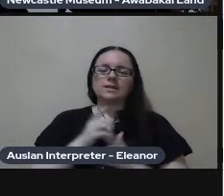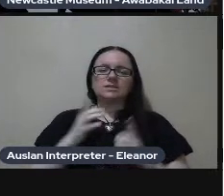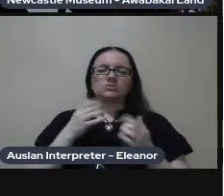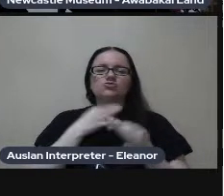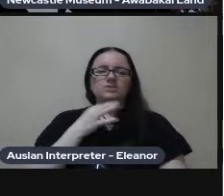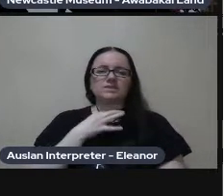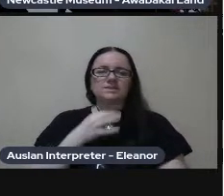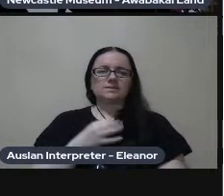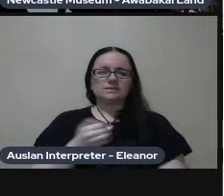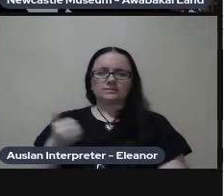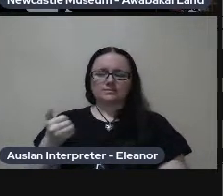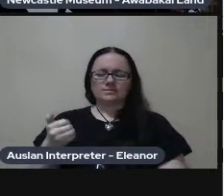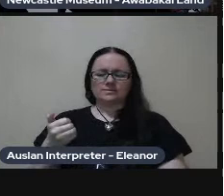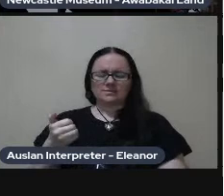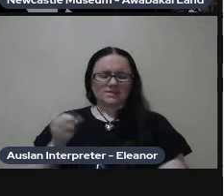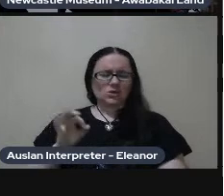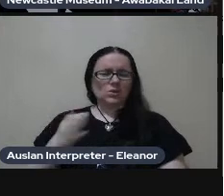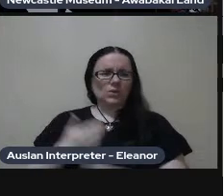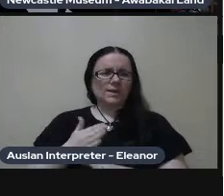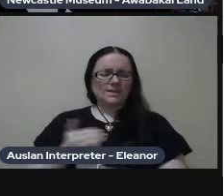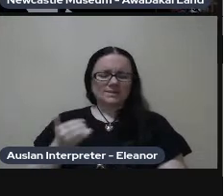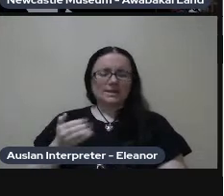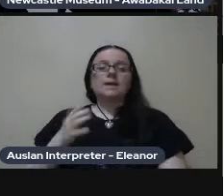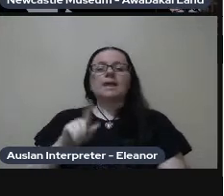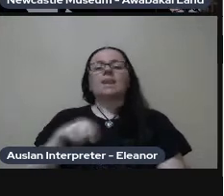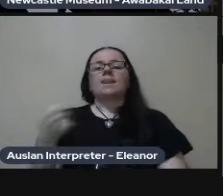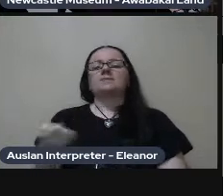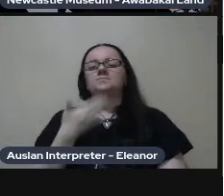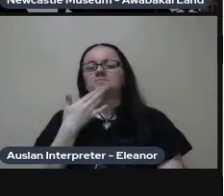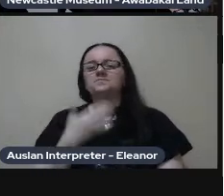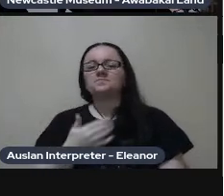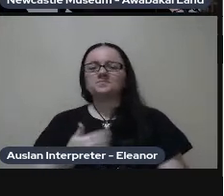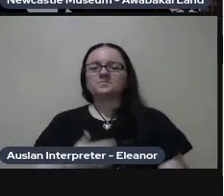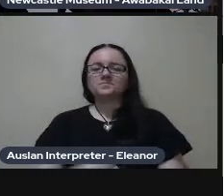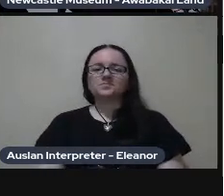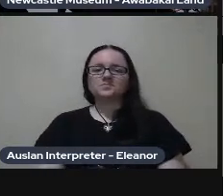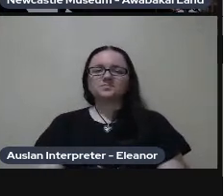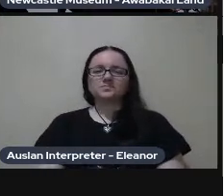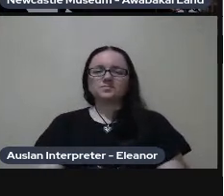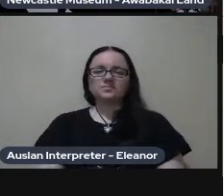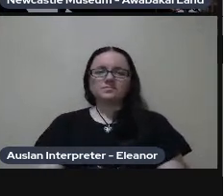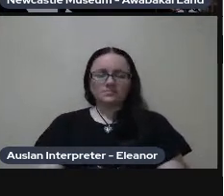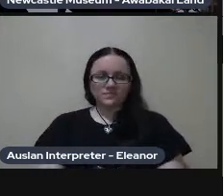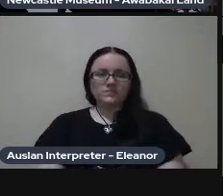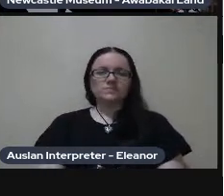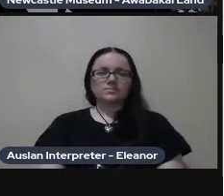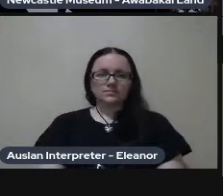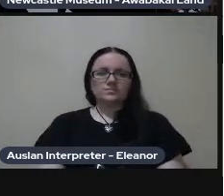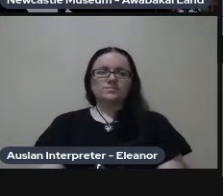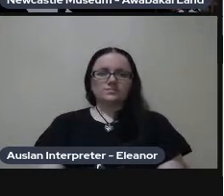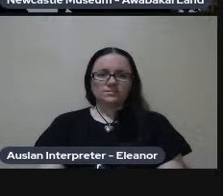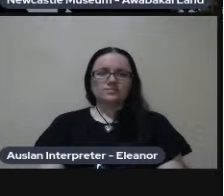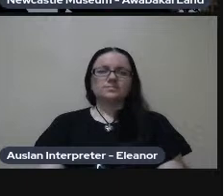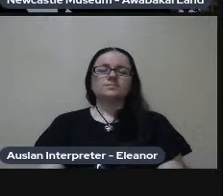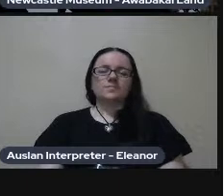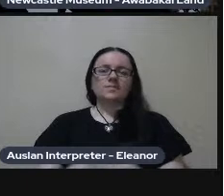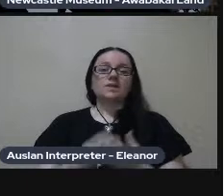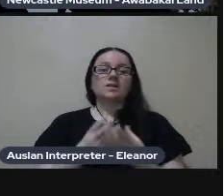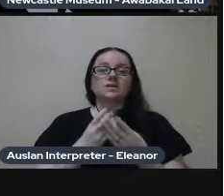And the clicker has stopped. Next slide, please. Thank you. So before I go into talking about some of the